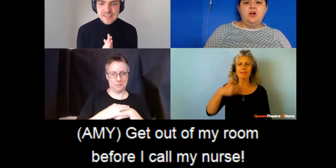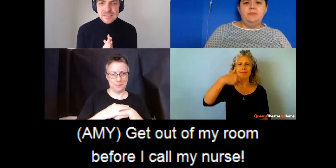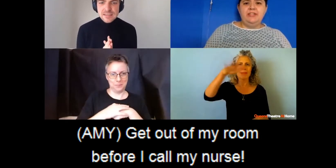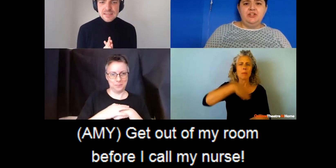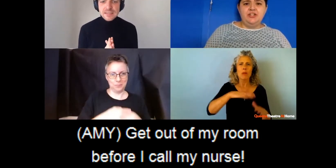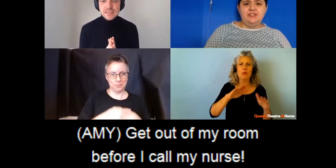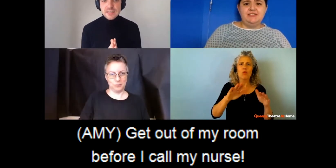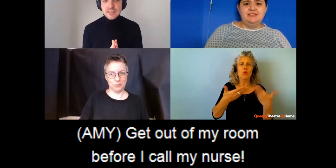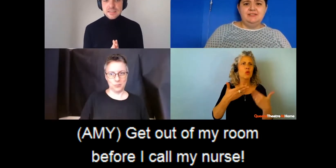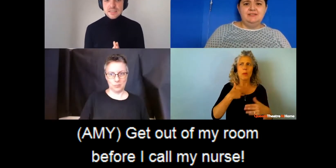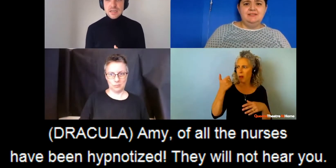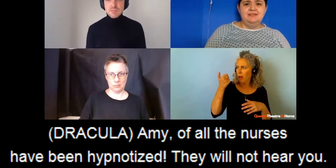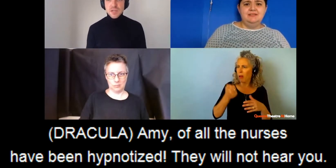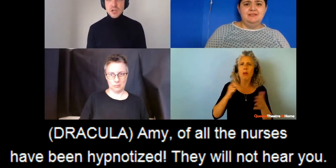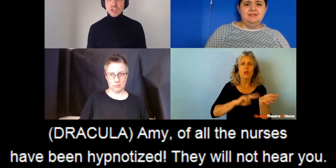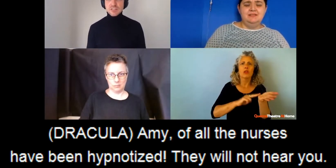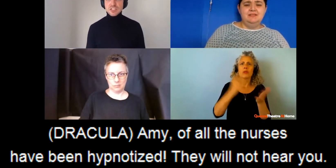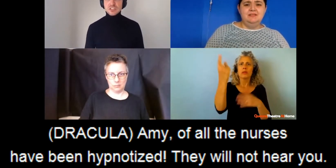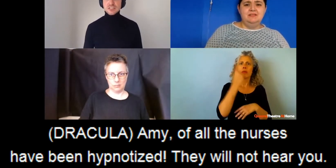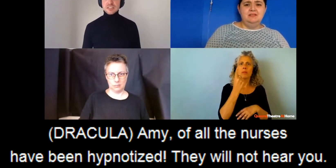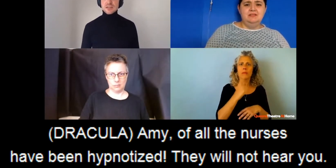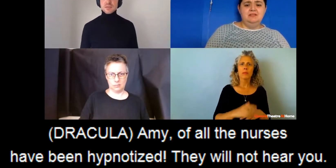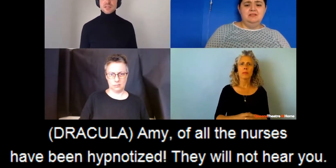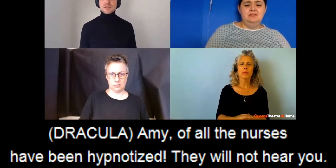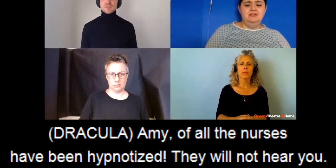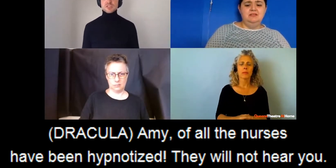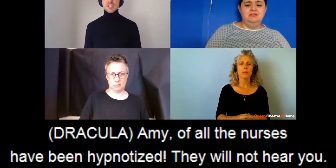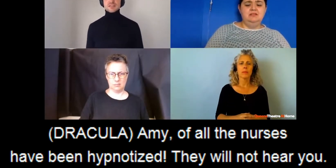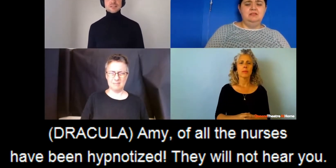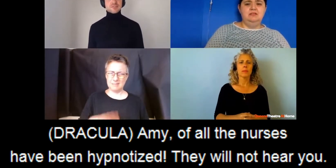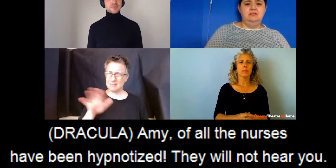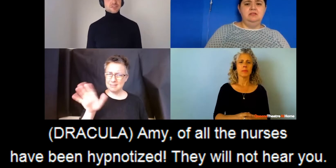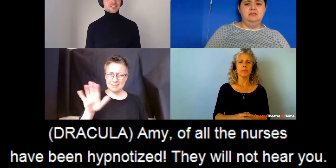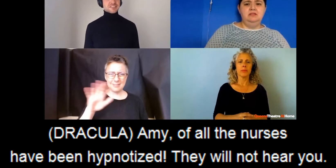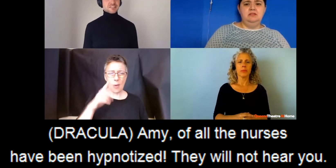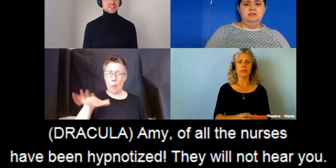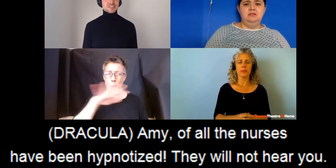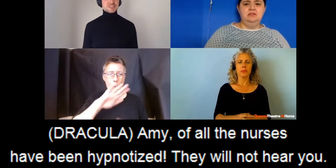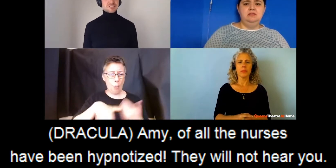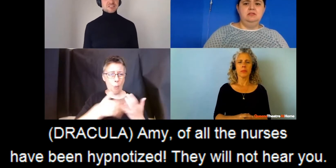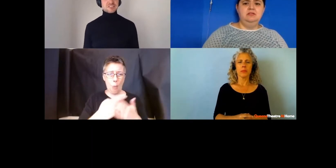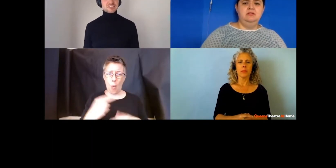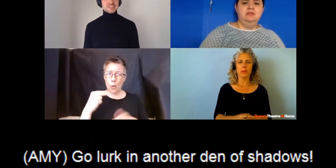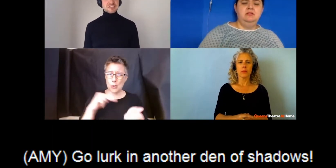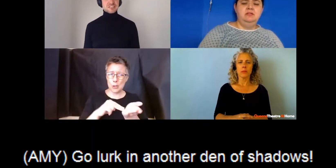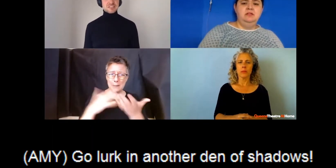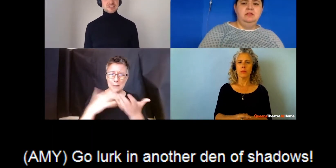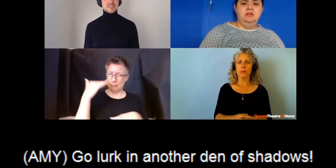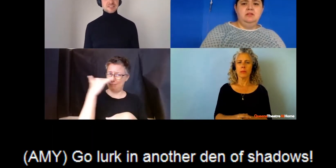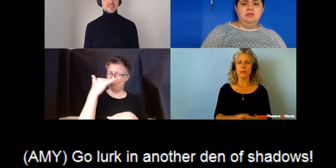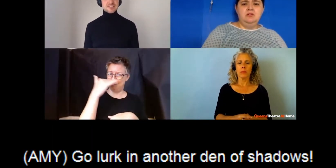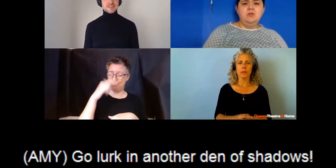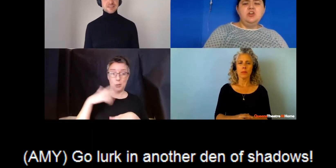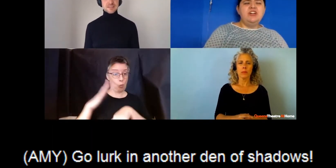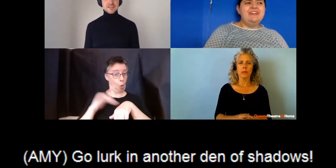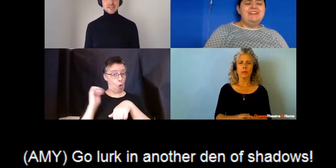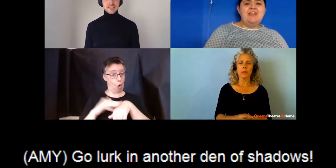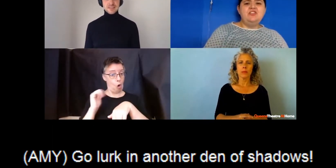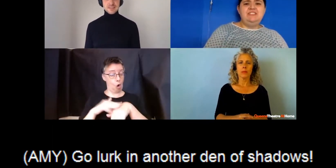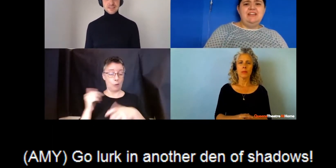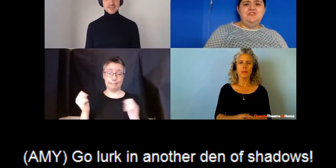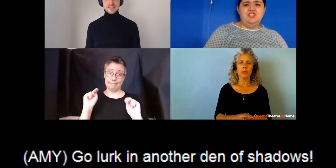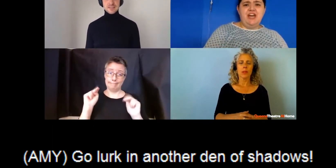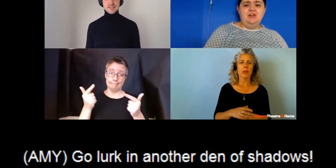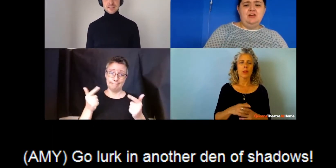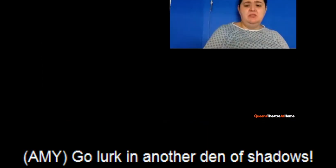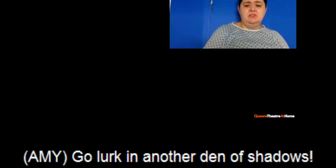before I call my nurse. Amy, all of the nurses have been hypnotized. They will not hear you. Go look in another